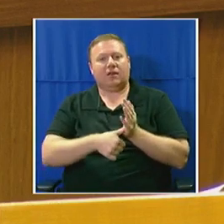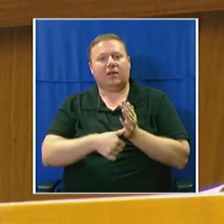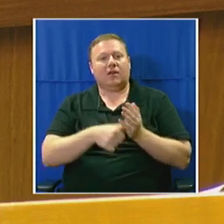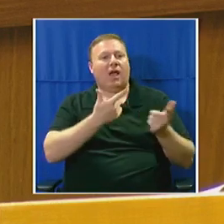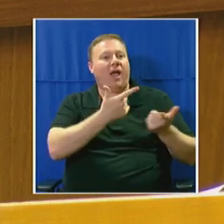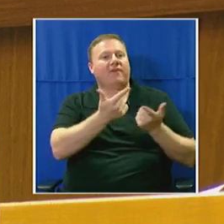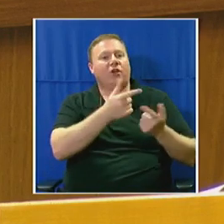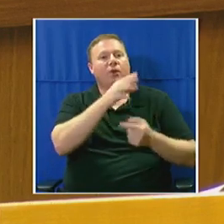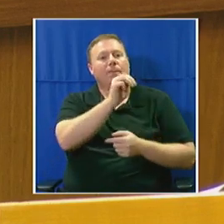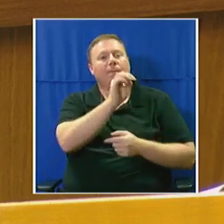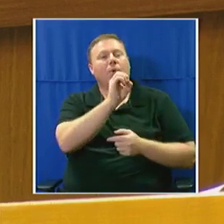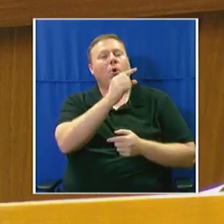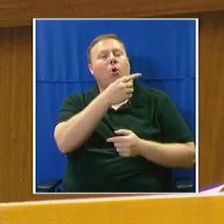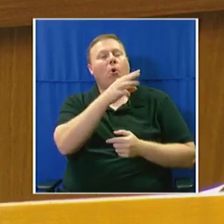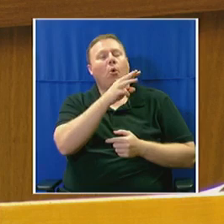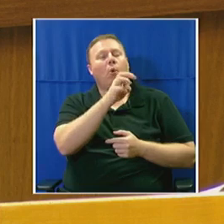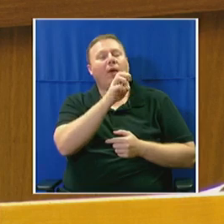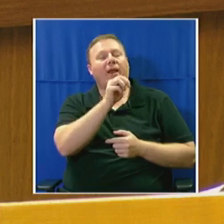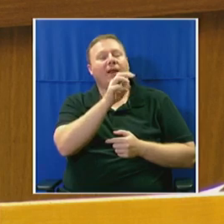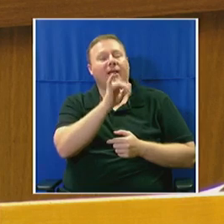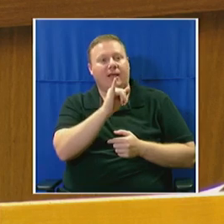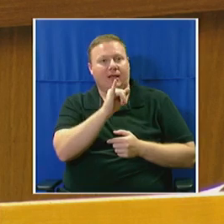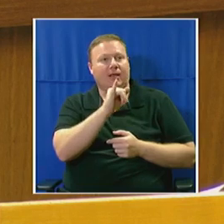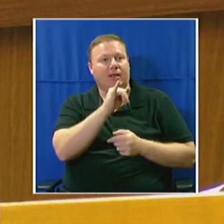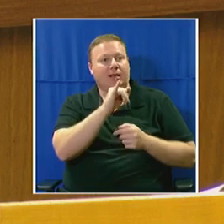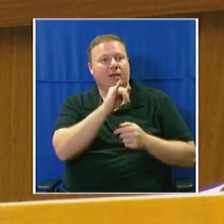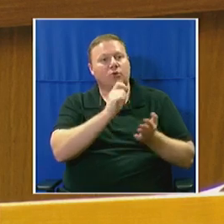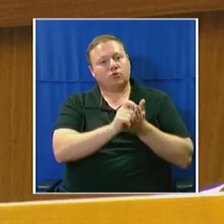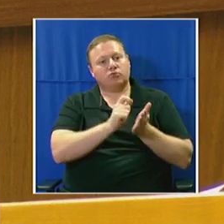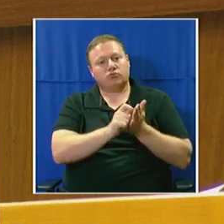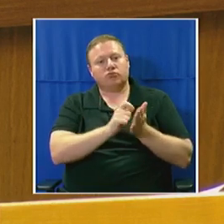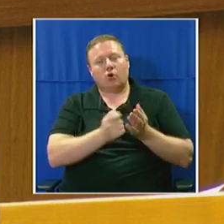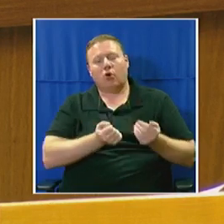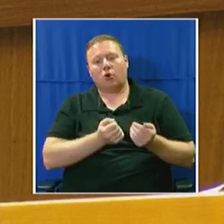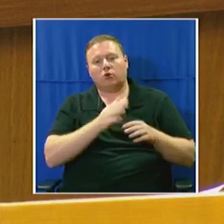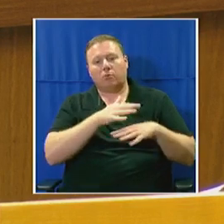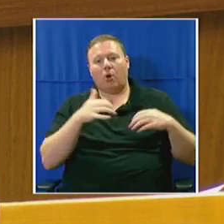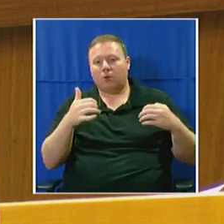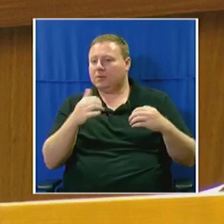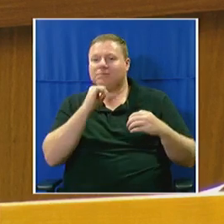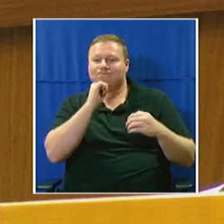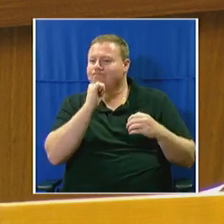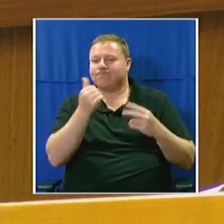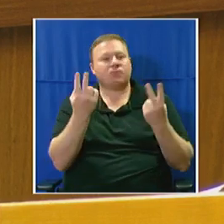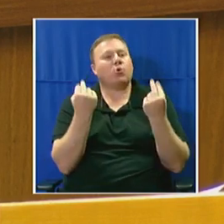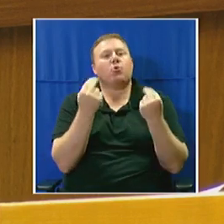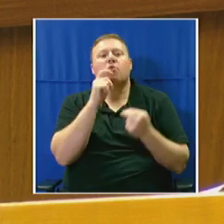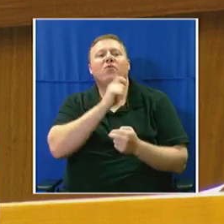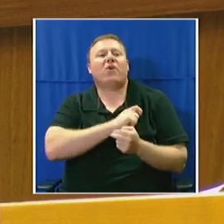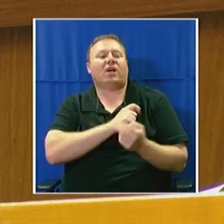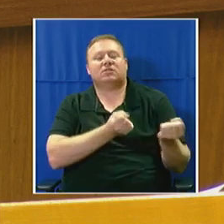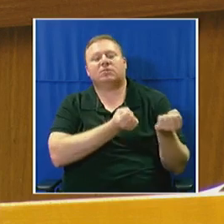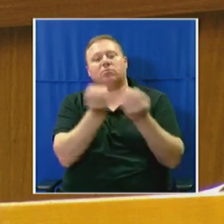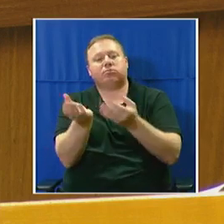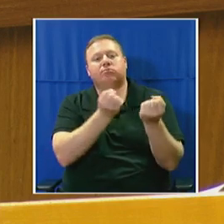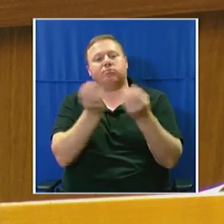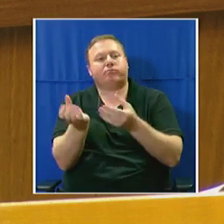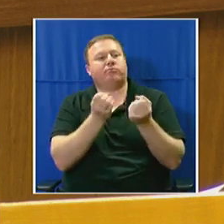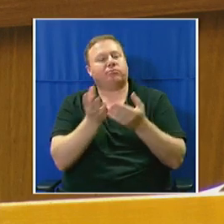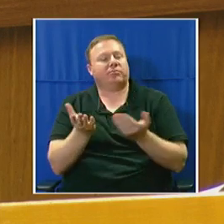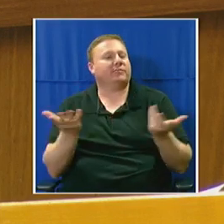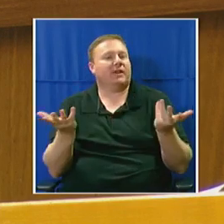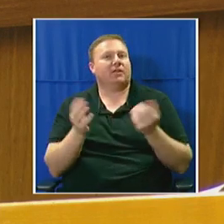10 days to make presentation which was further extended to other another 7 Days even in the